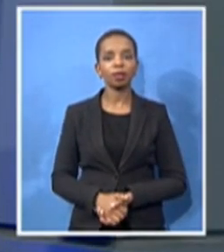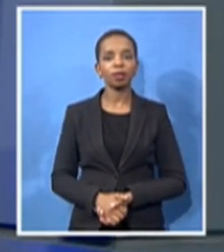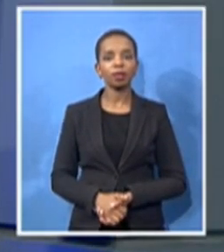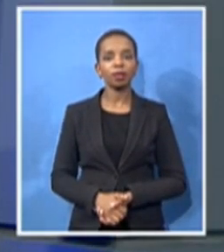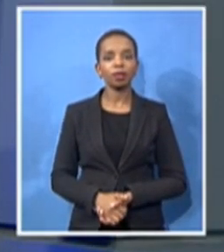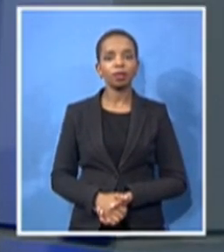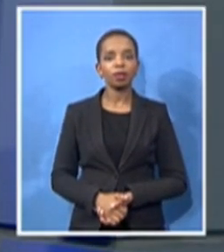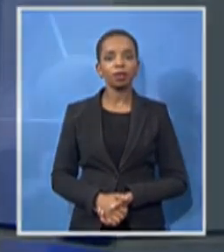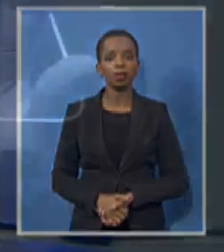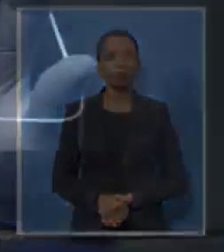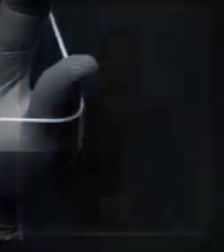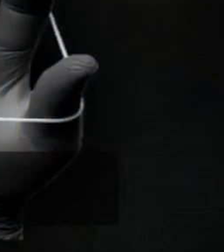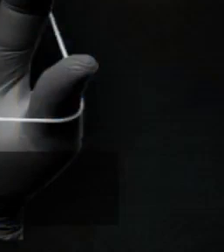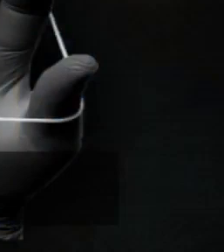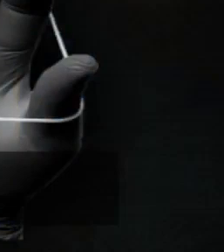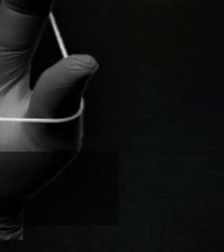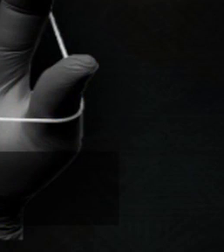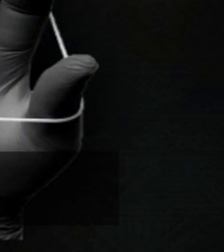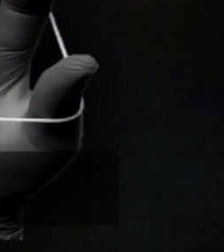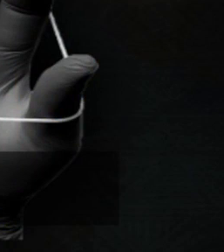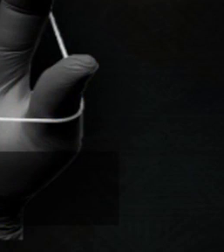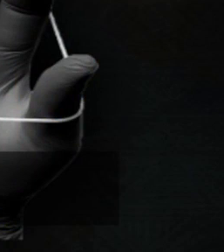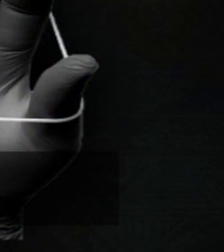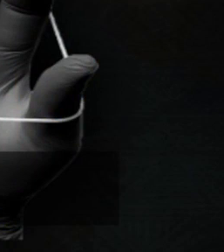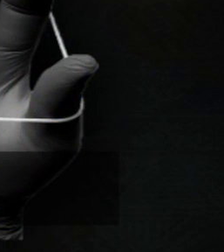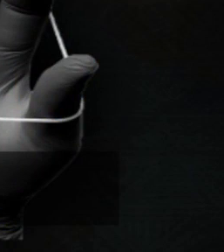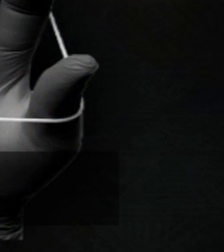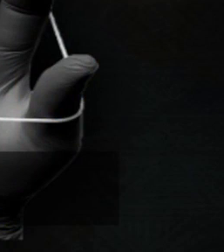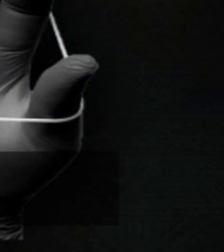All right. from the national.